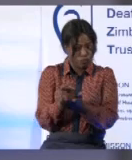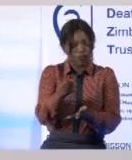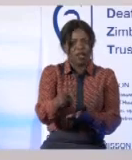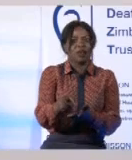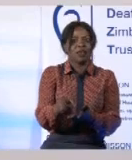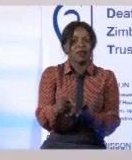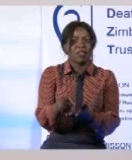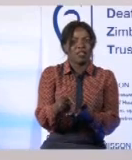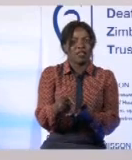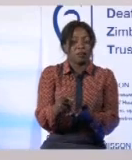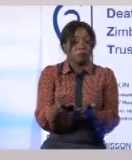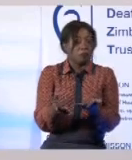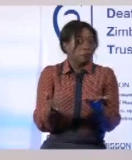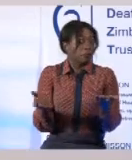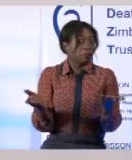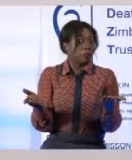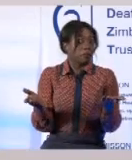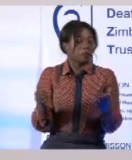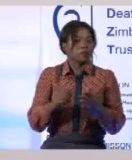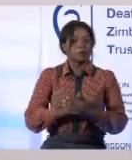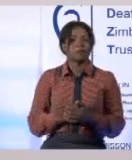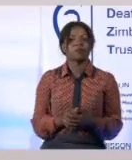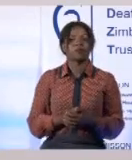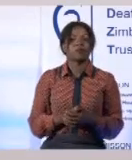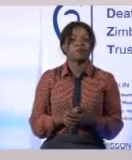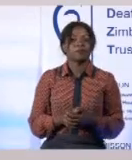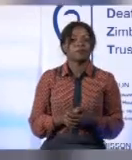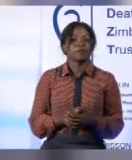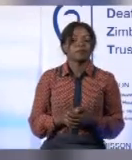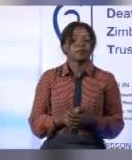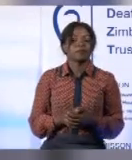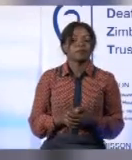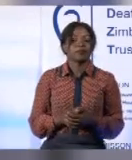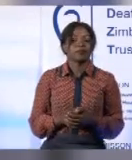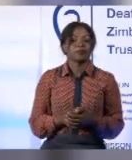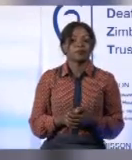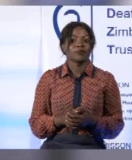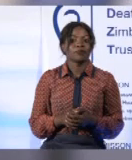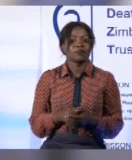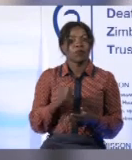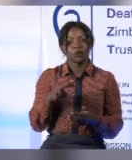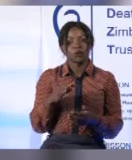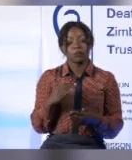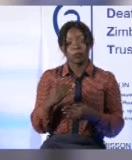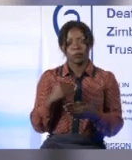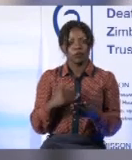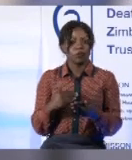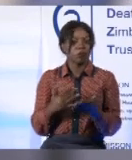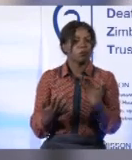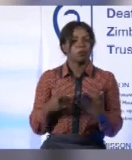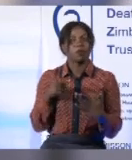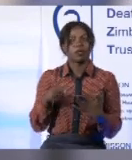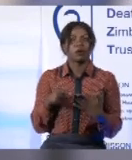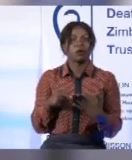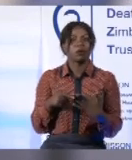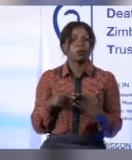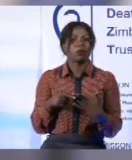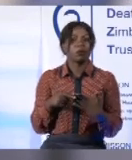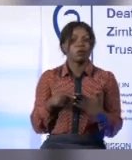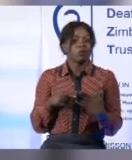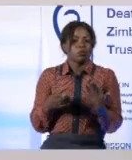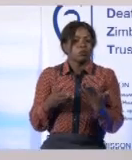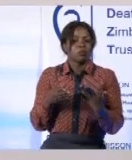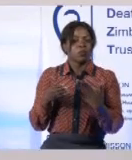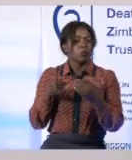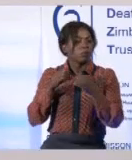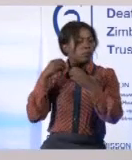me. Would you, even before everything else, if something came up now, a good